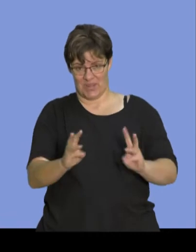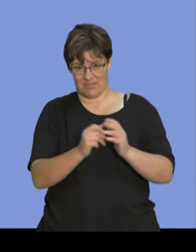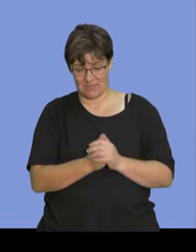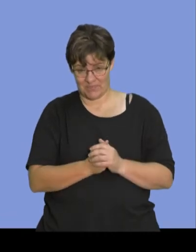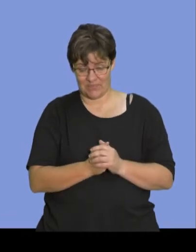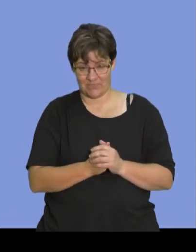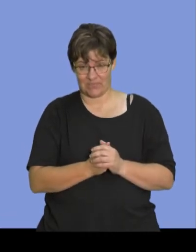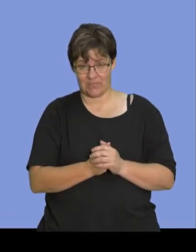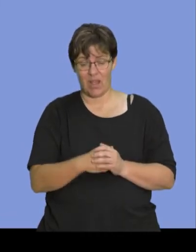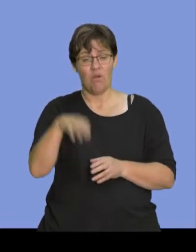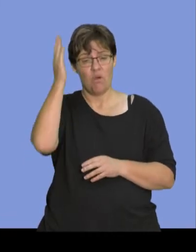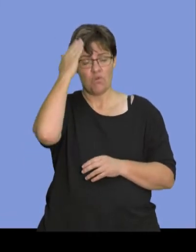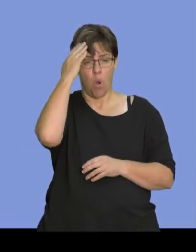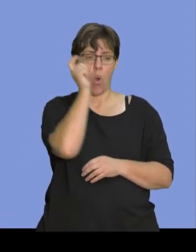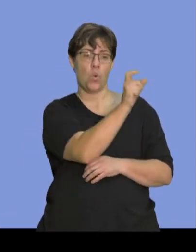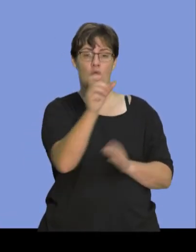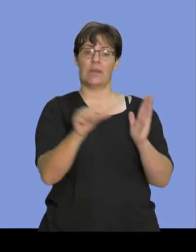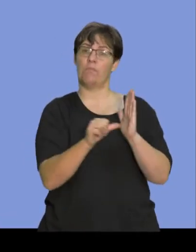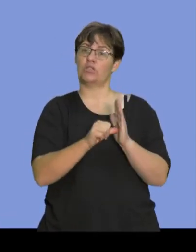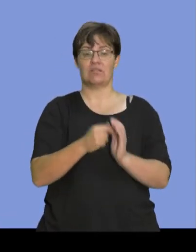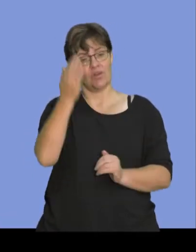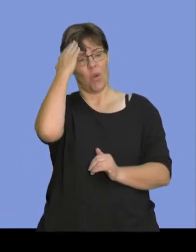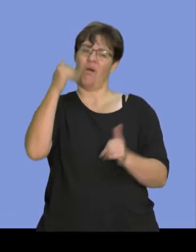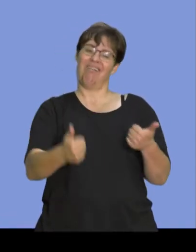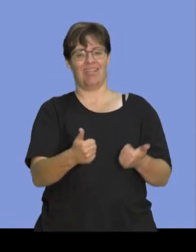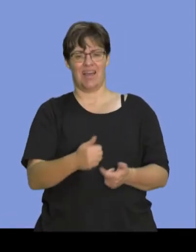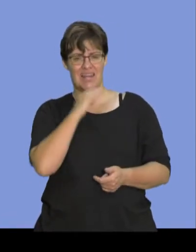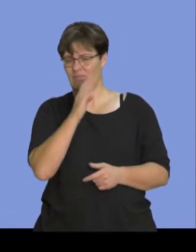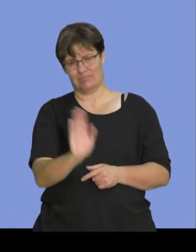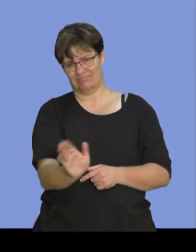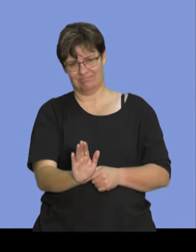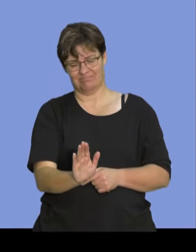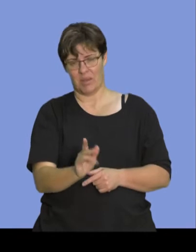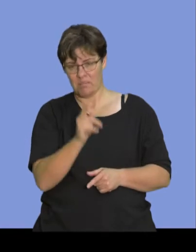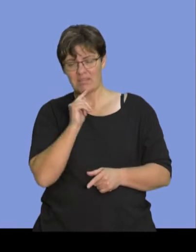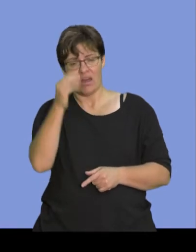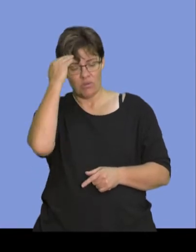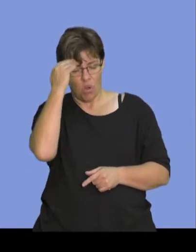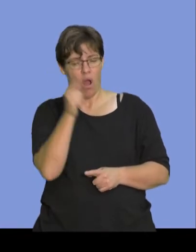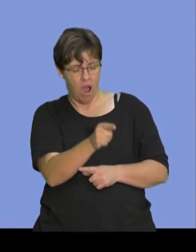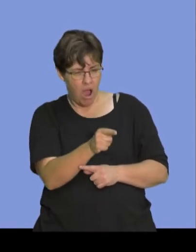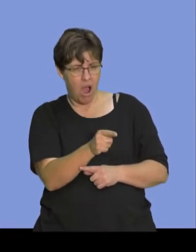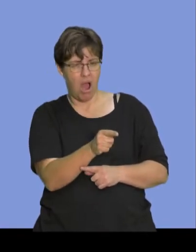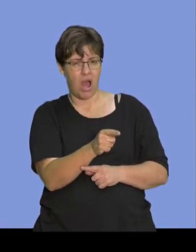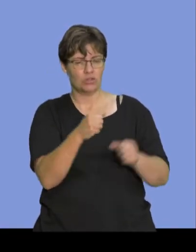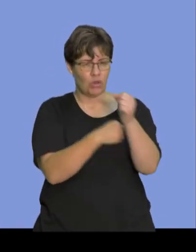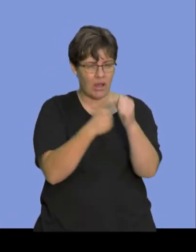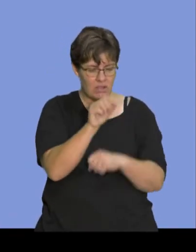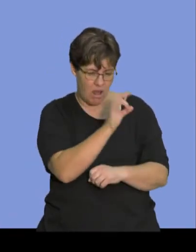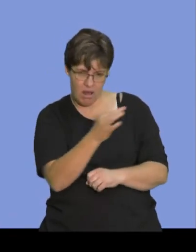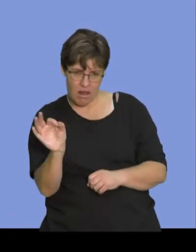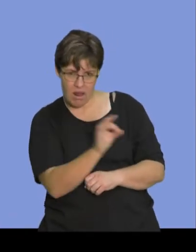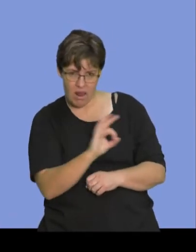in the correct context. Knowing the keywords alone is not enough. And when it comes to definition, it's all or nothing.